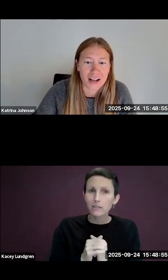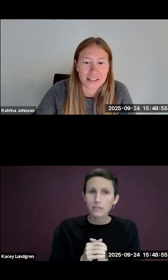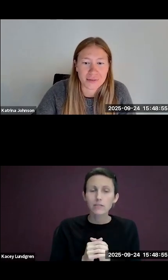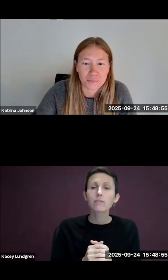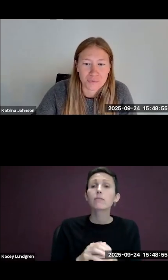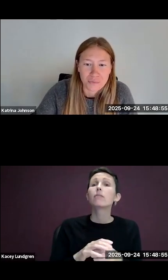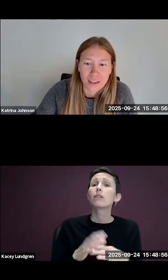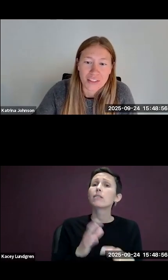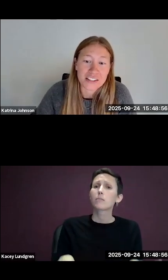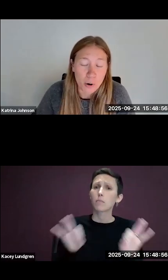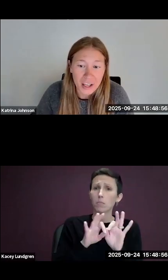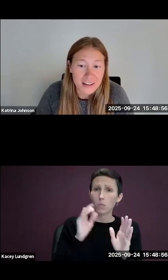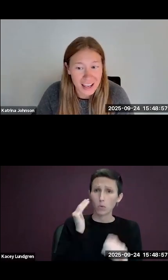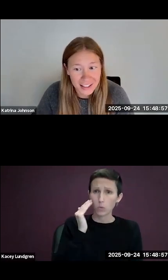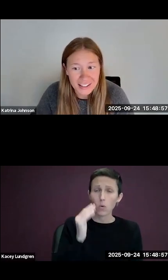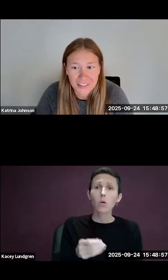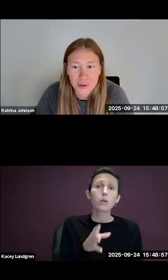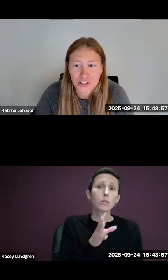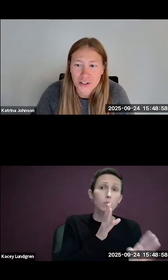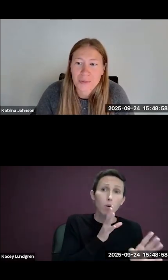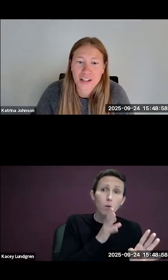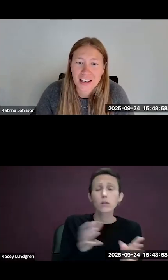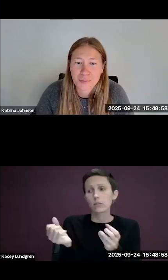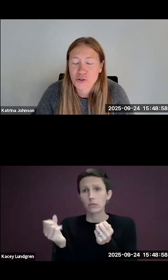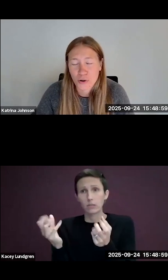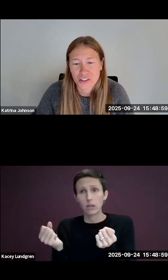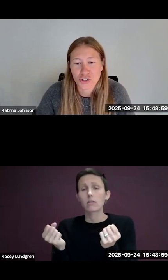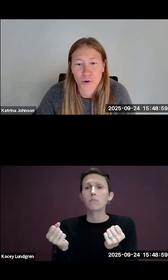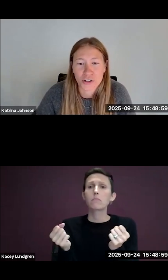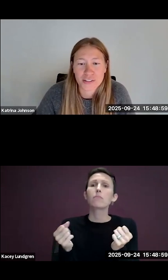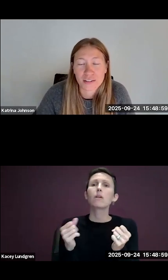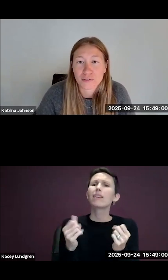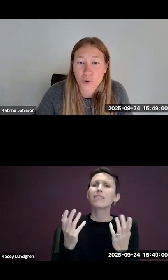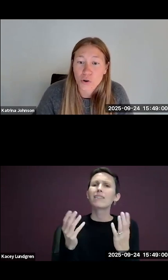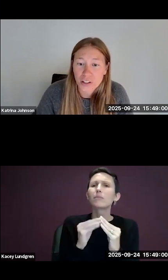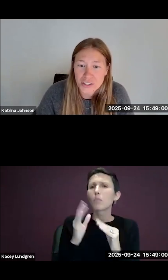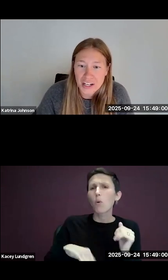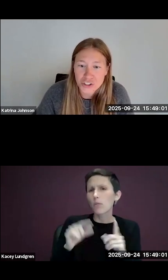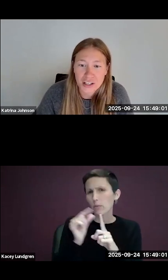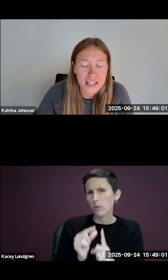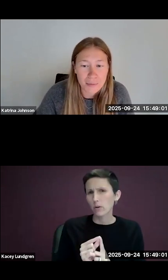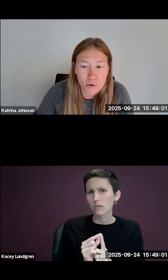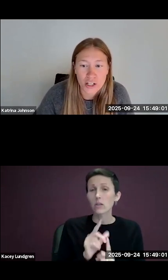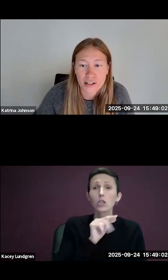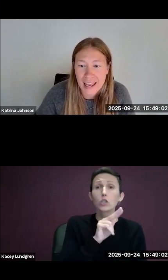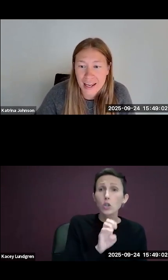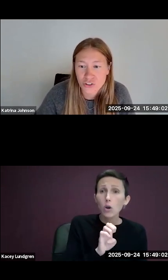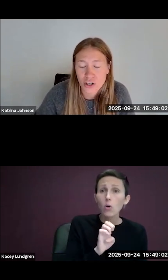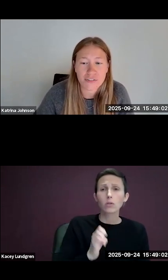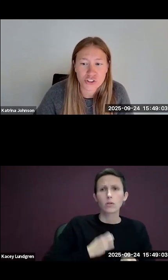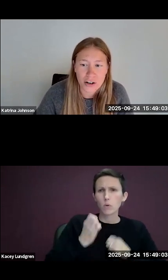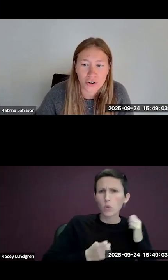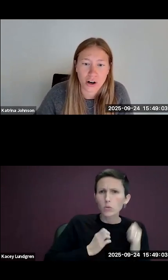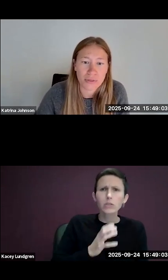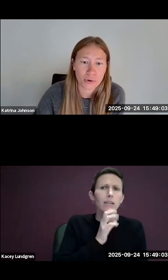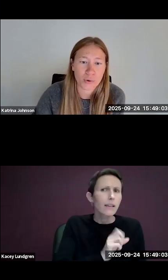to recognize that spoken and sign language communicates much more than just words. Vocal intonation, emotion, age,